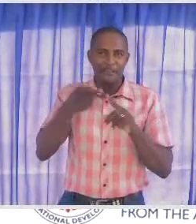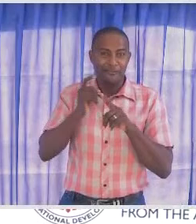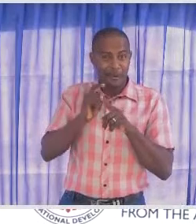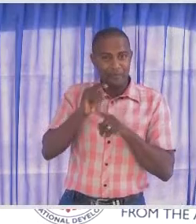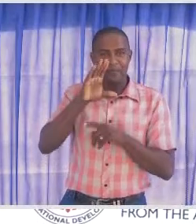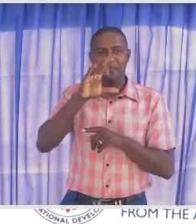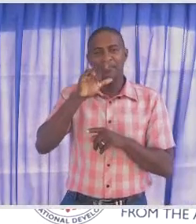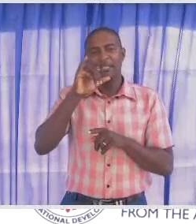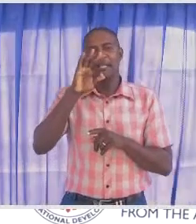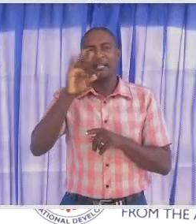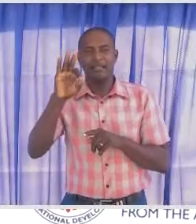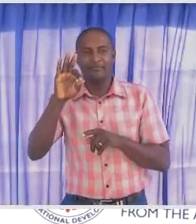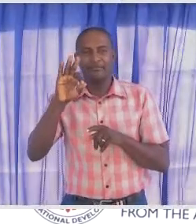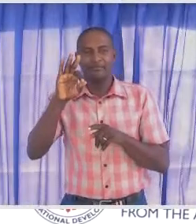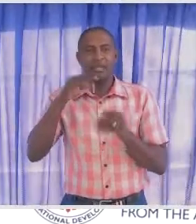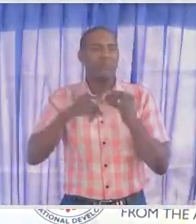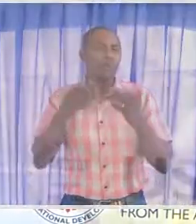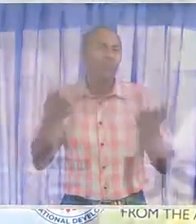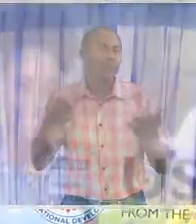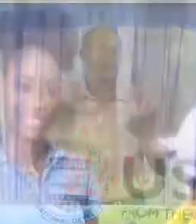agro-processing.